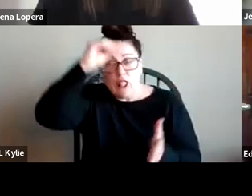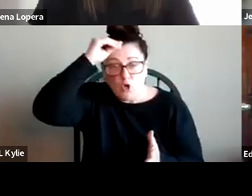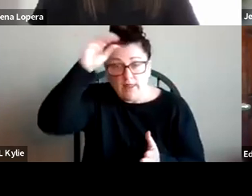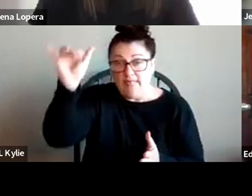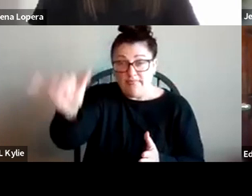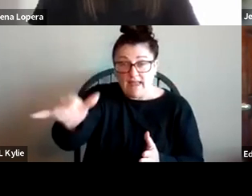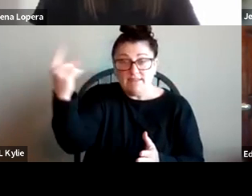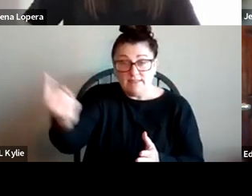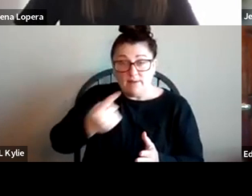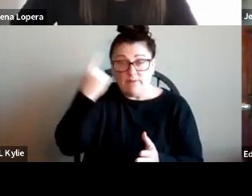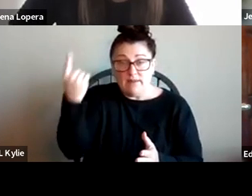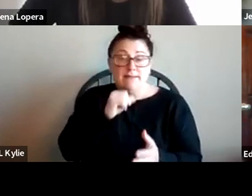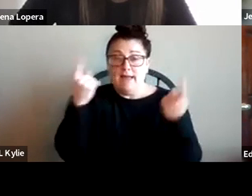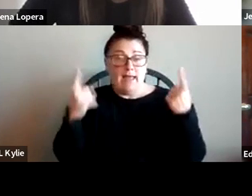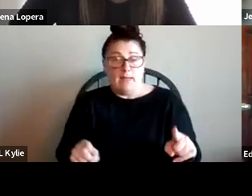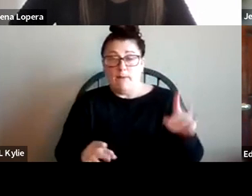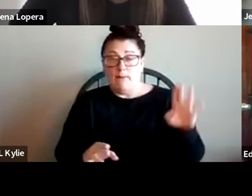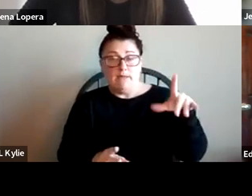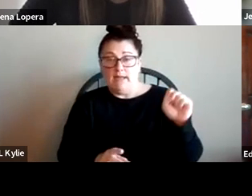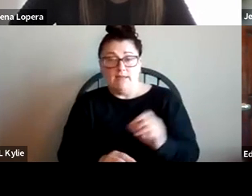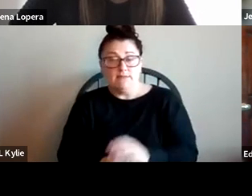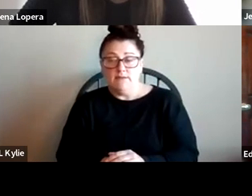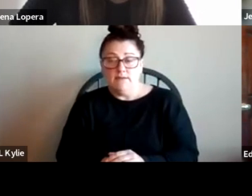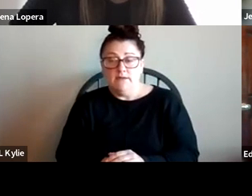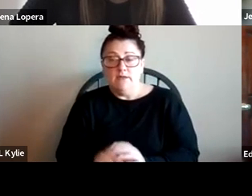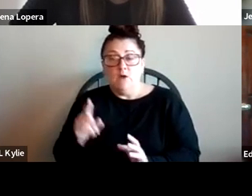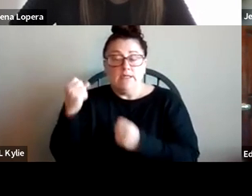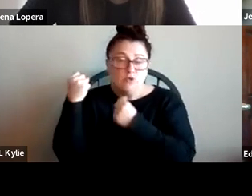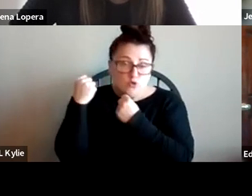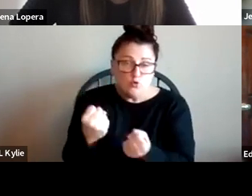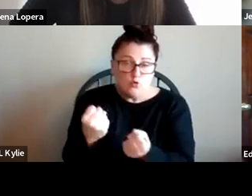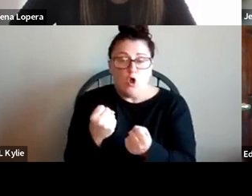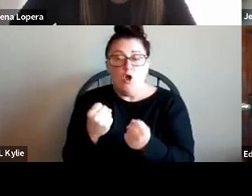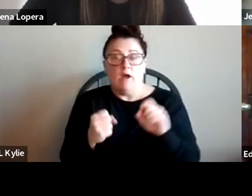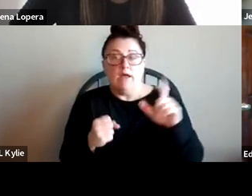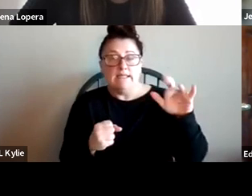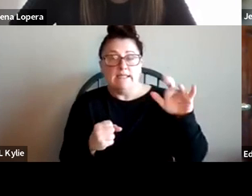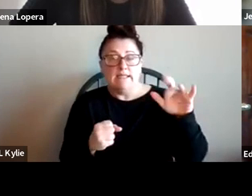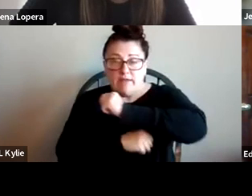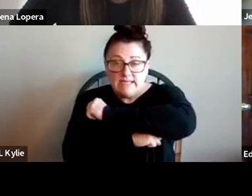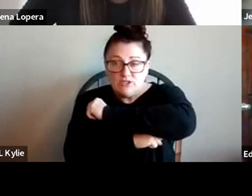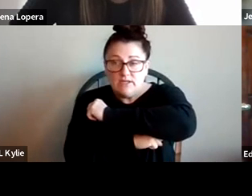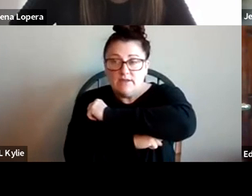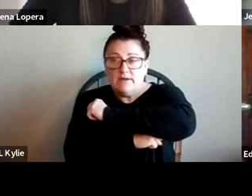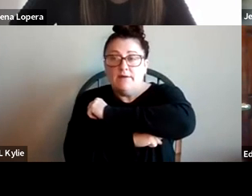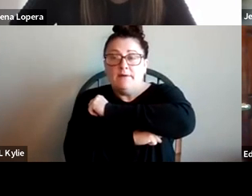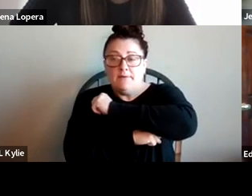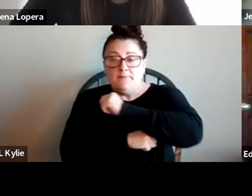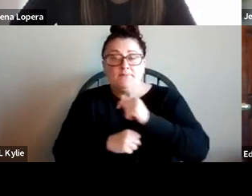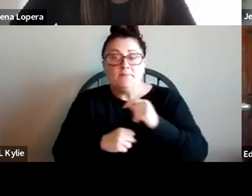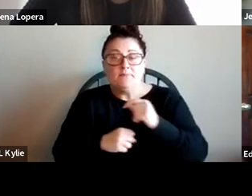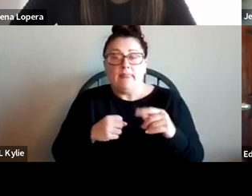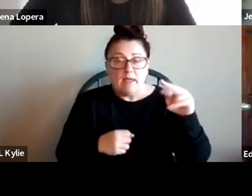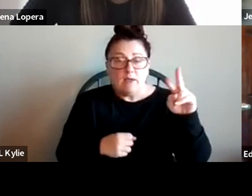is something that is not happening in Boston Public Schools. We need a strong literacy foundation in preschool, in